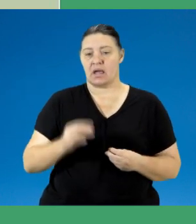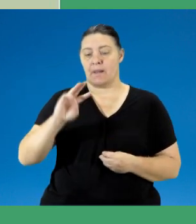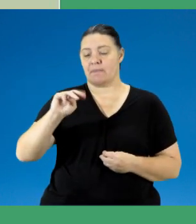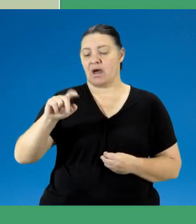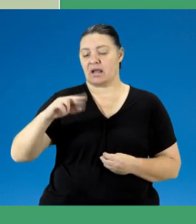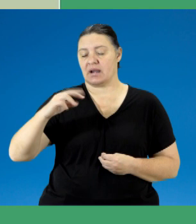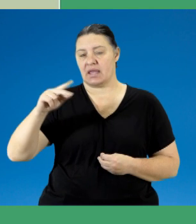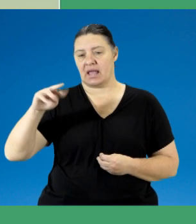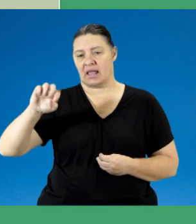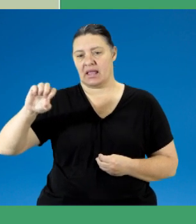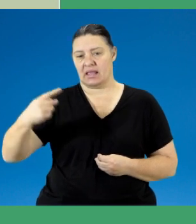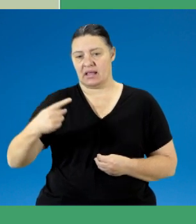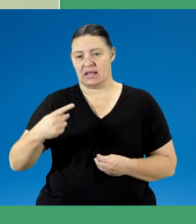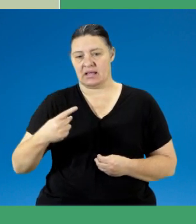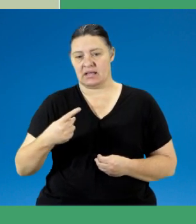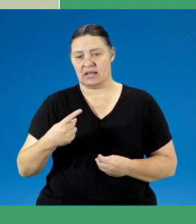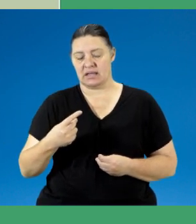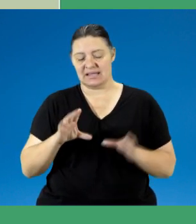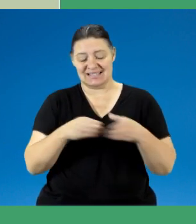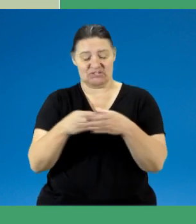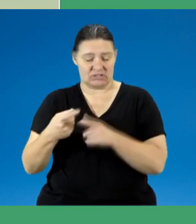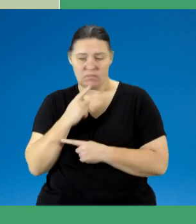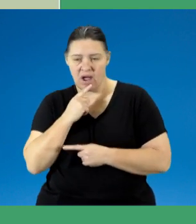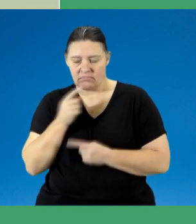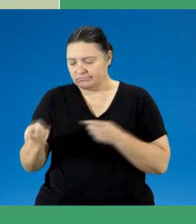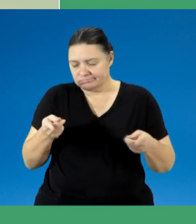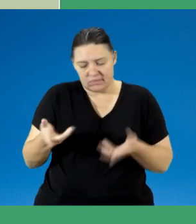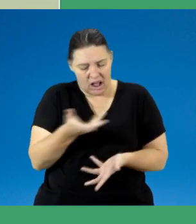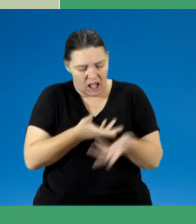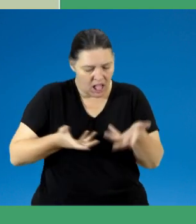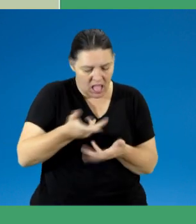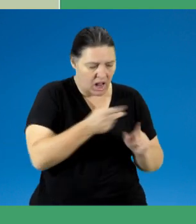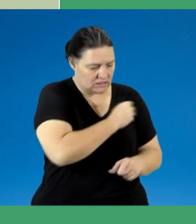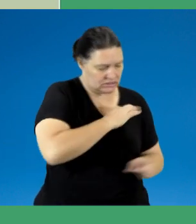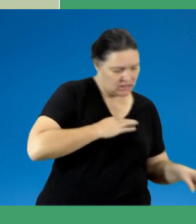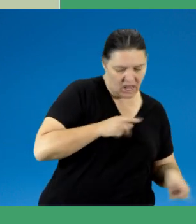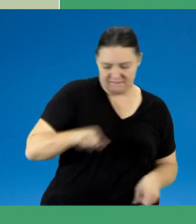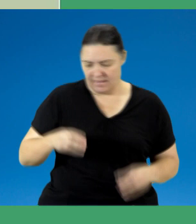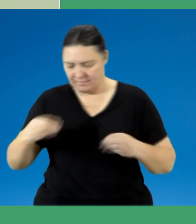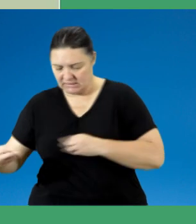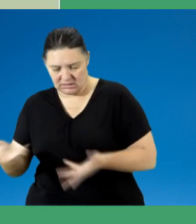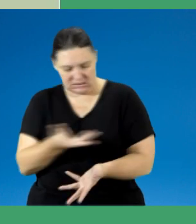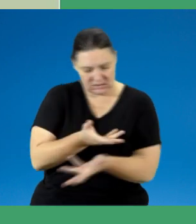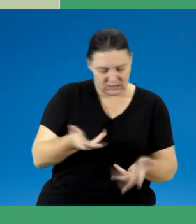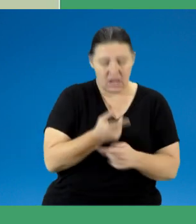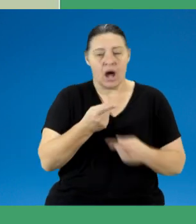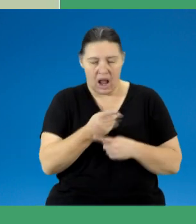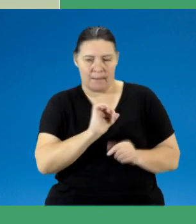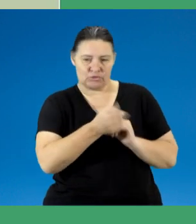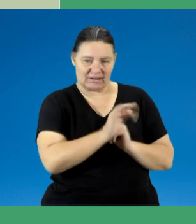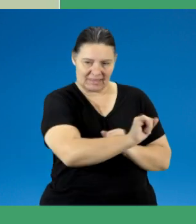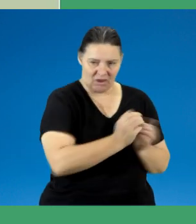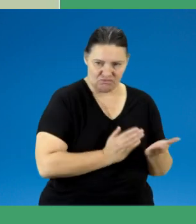bargaining sessions. Sessions where employees negotiate with employers as a group to protect employees' rights